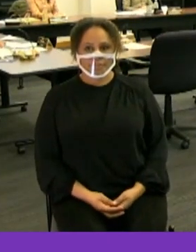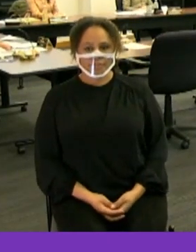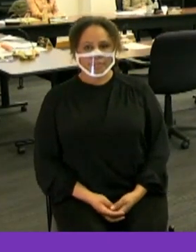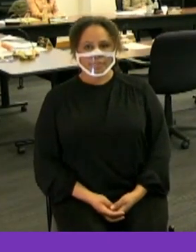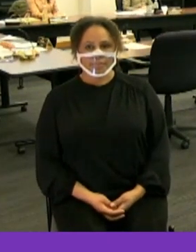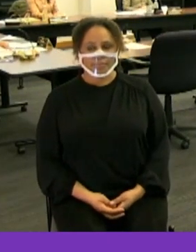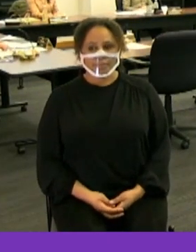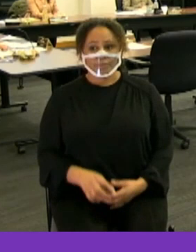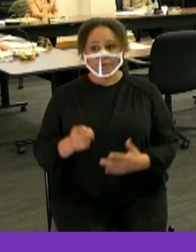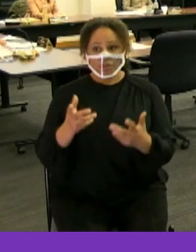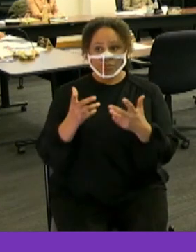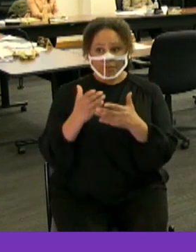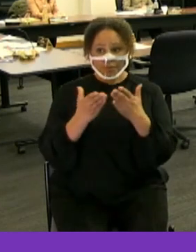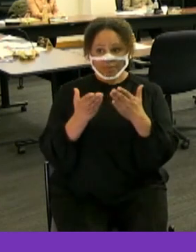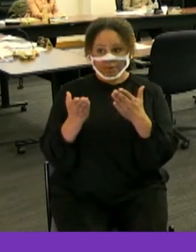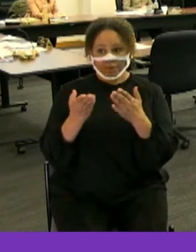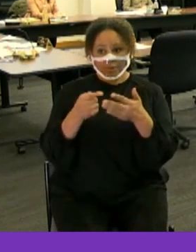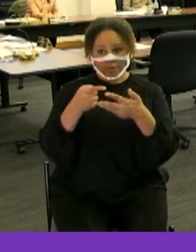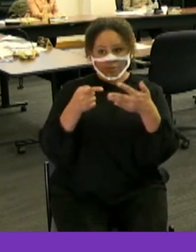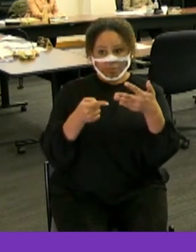Did you want some items pulled?